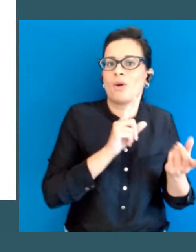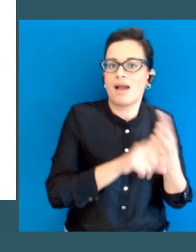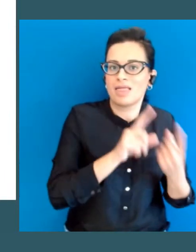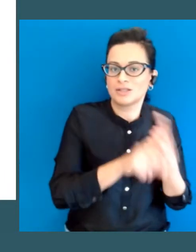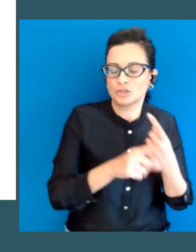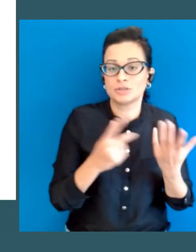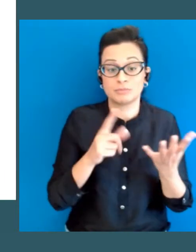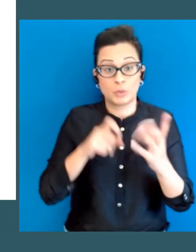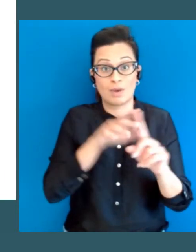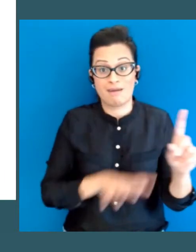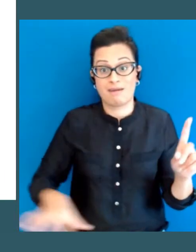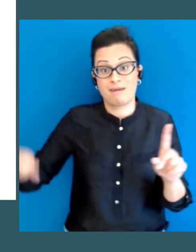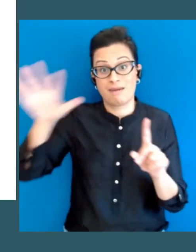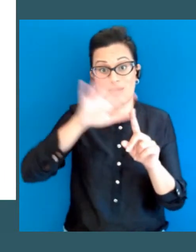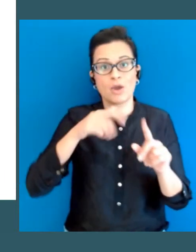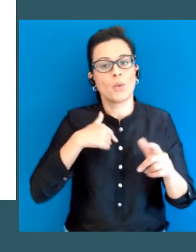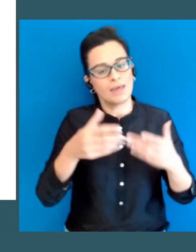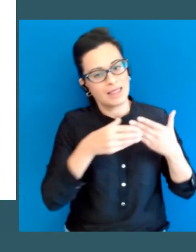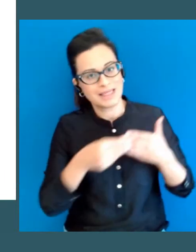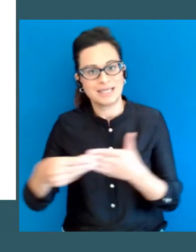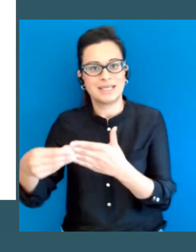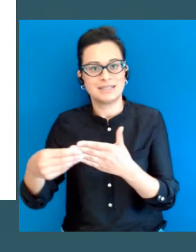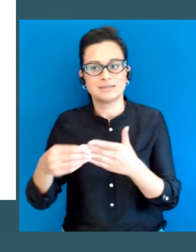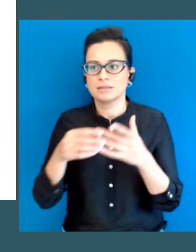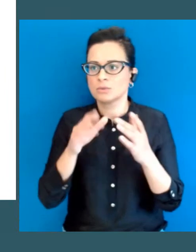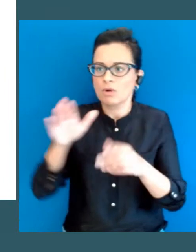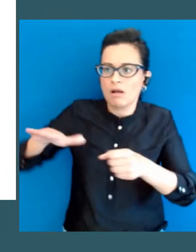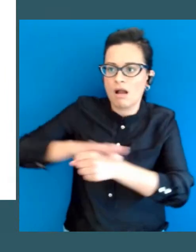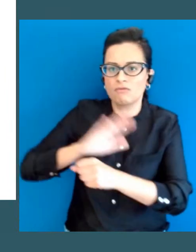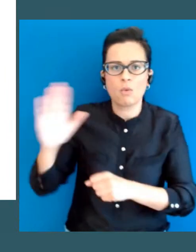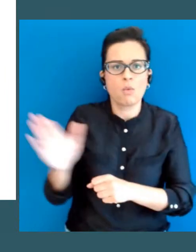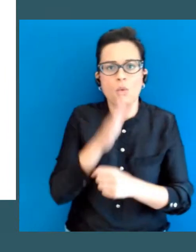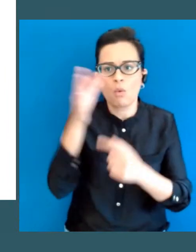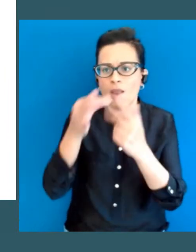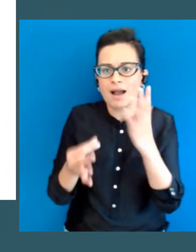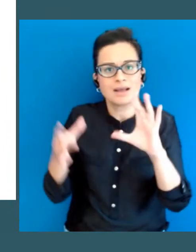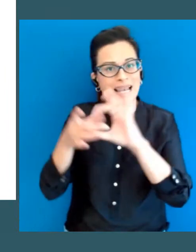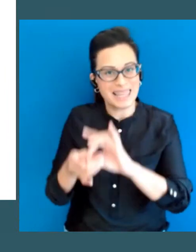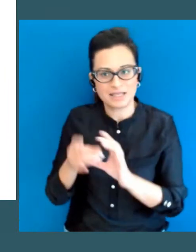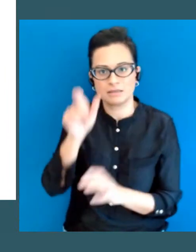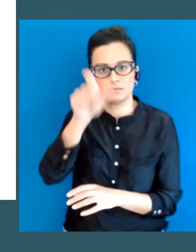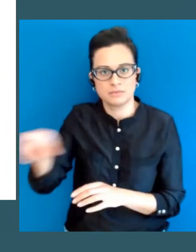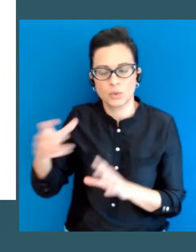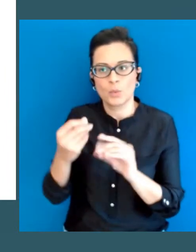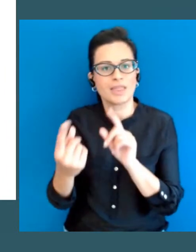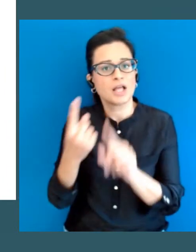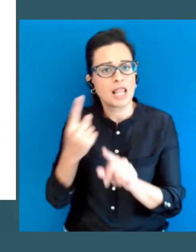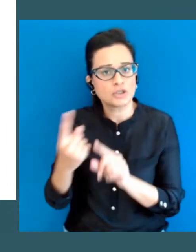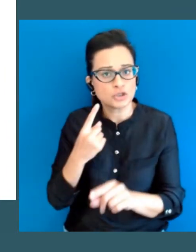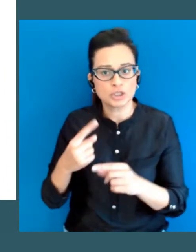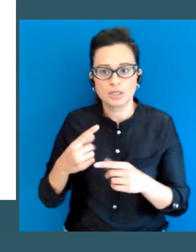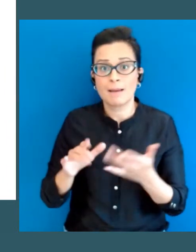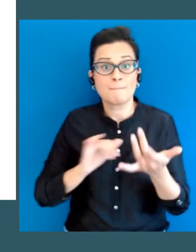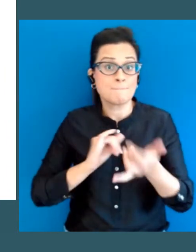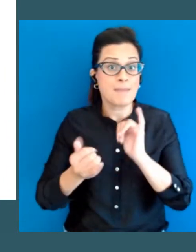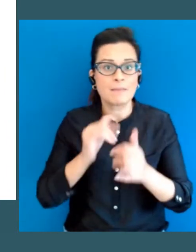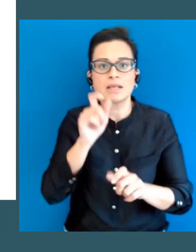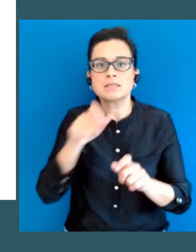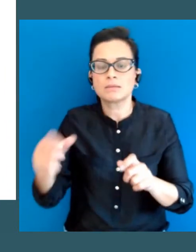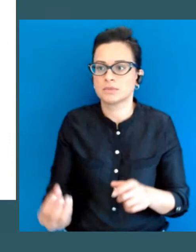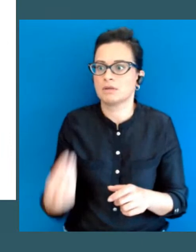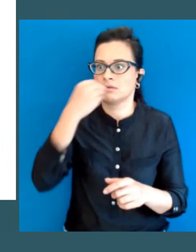UK-wide patient charity and we cover all aspects of allergic disease, whether this is immediate allergy, delayed allergy,